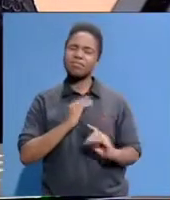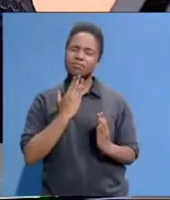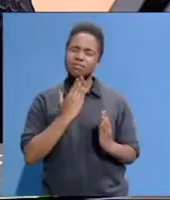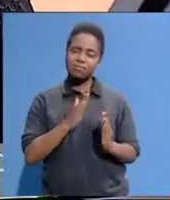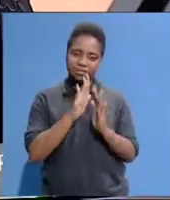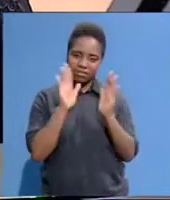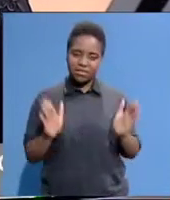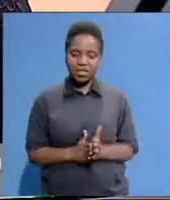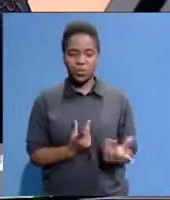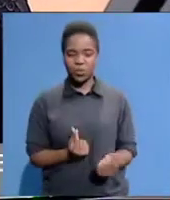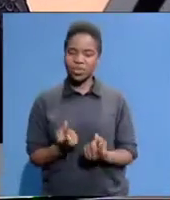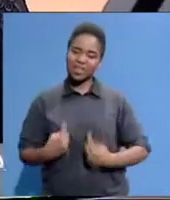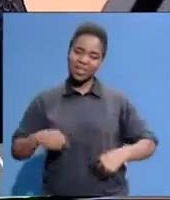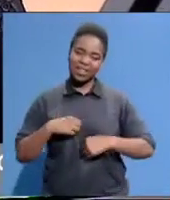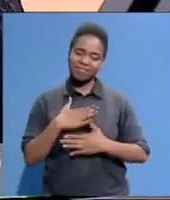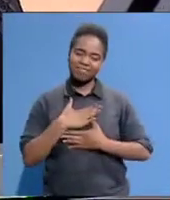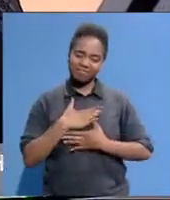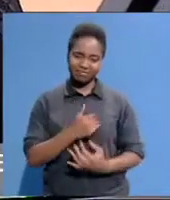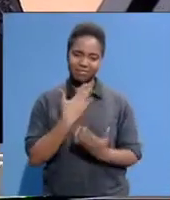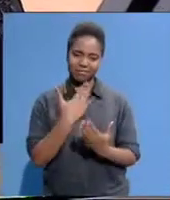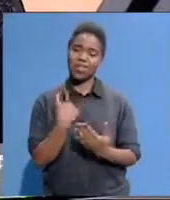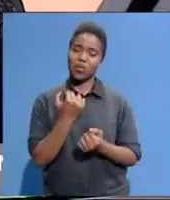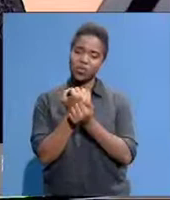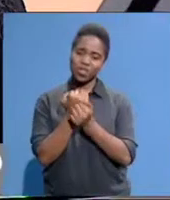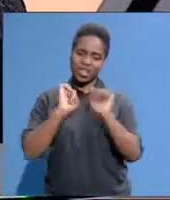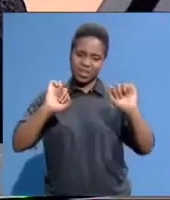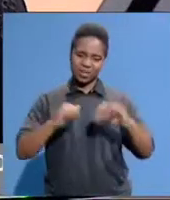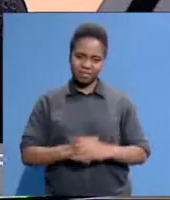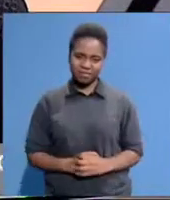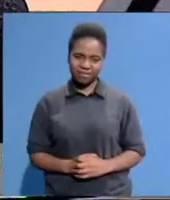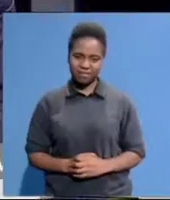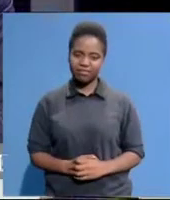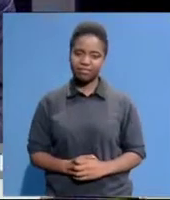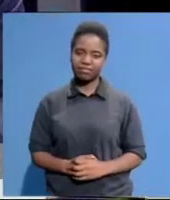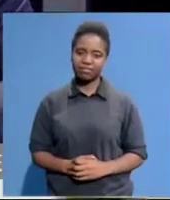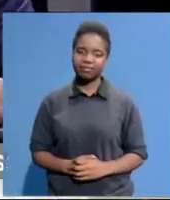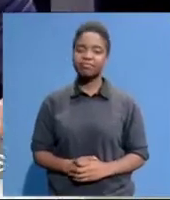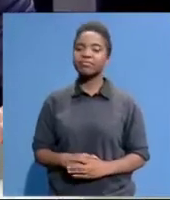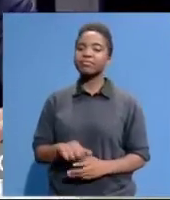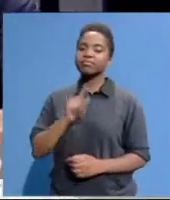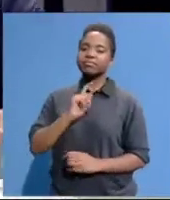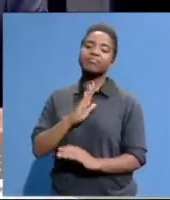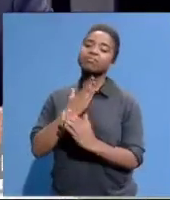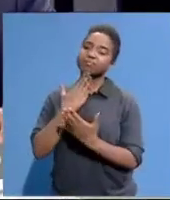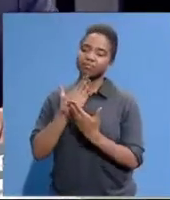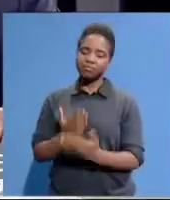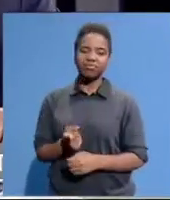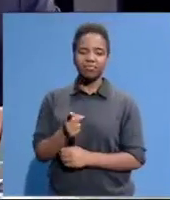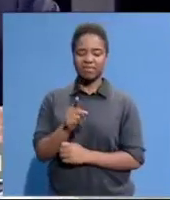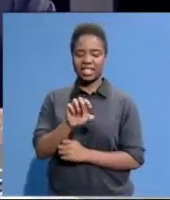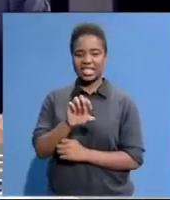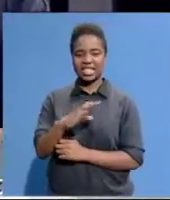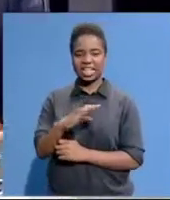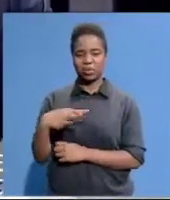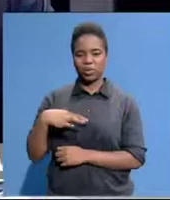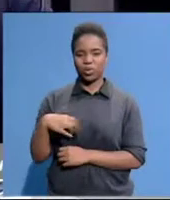into esenzele yona, ngakumbi inkululeko le usibelele ngayo. Sibonga kakhulu lapho uZimkhitha Macingwane,